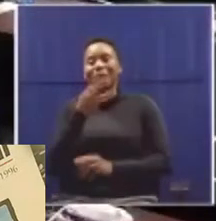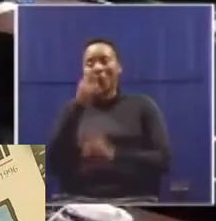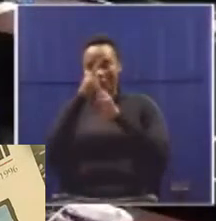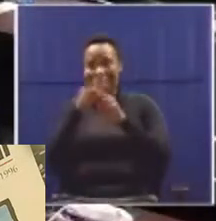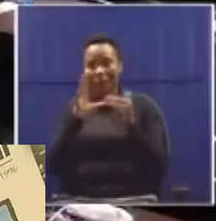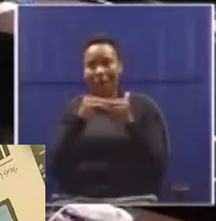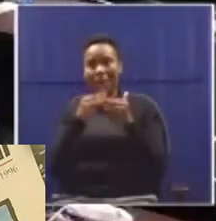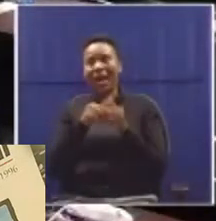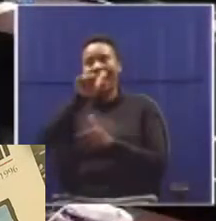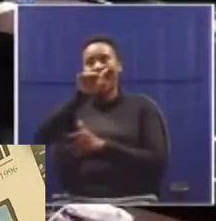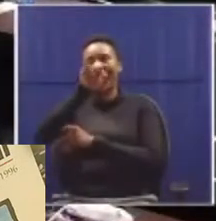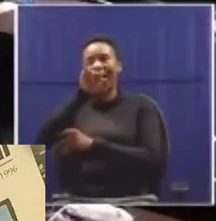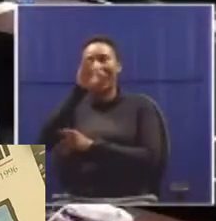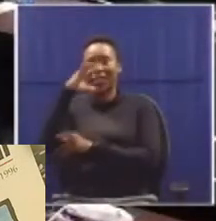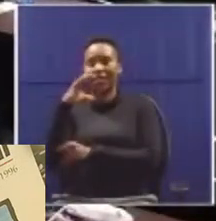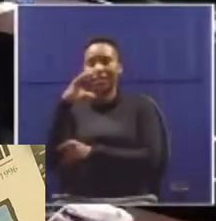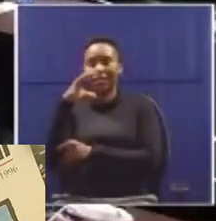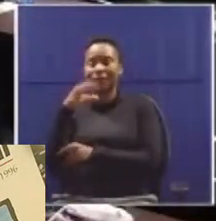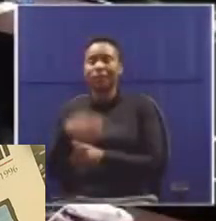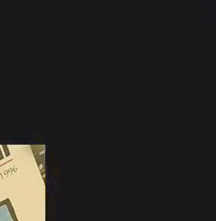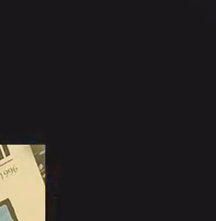member the AIC